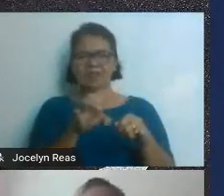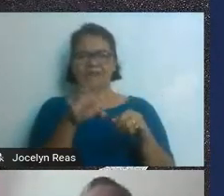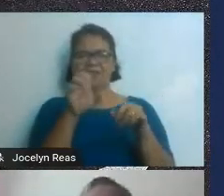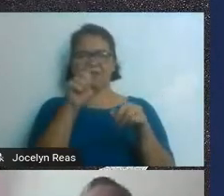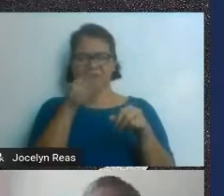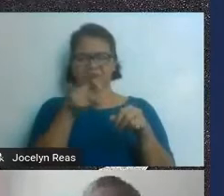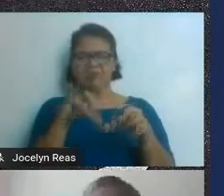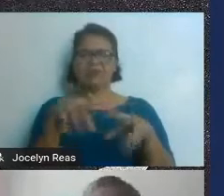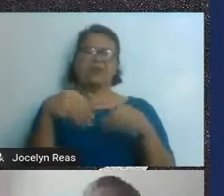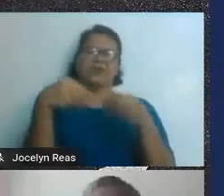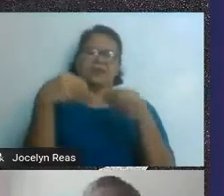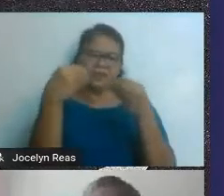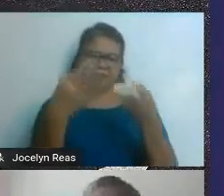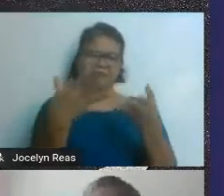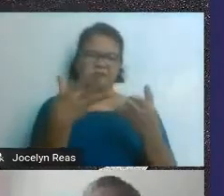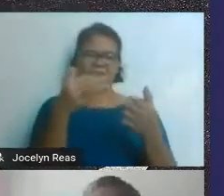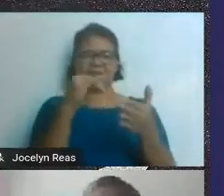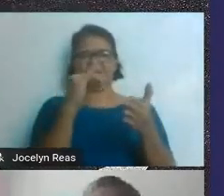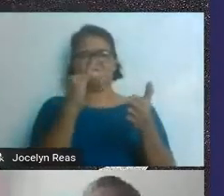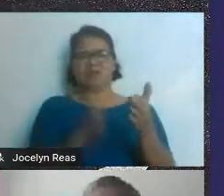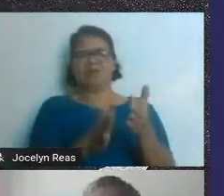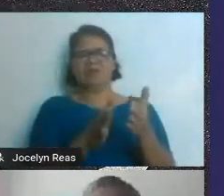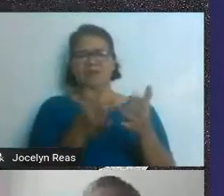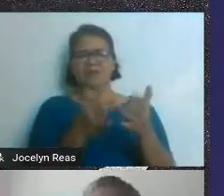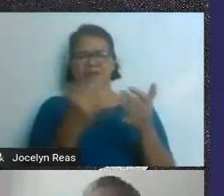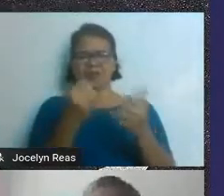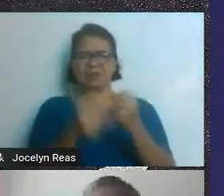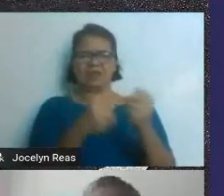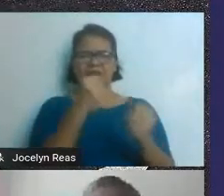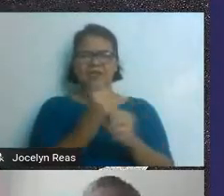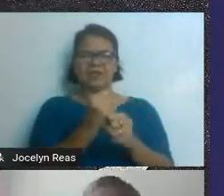have some competence for,